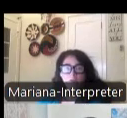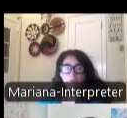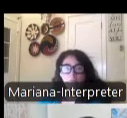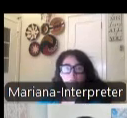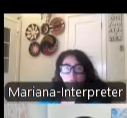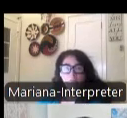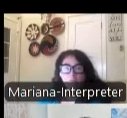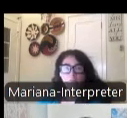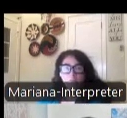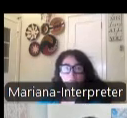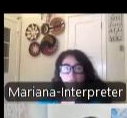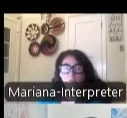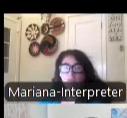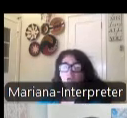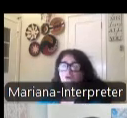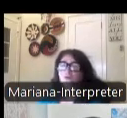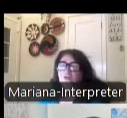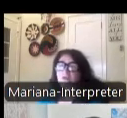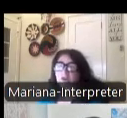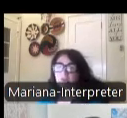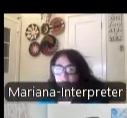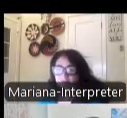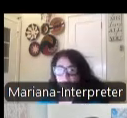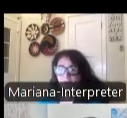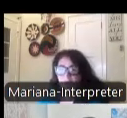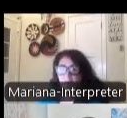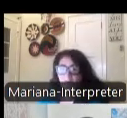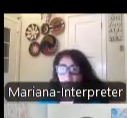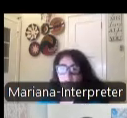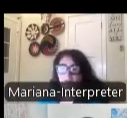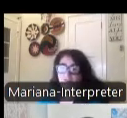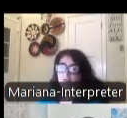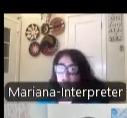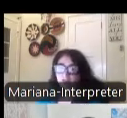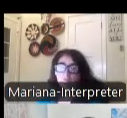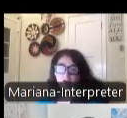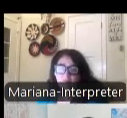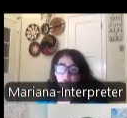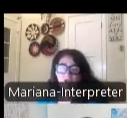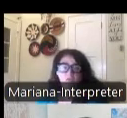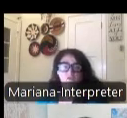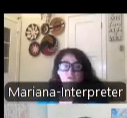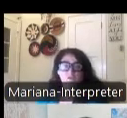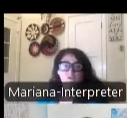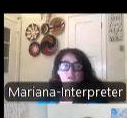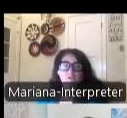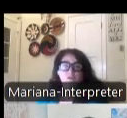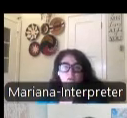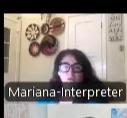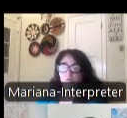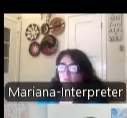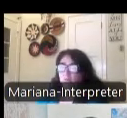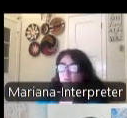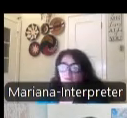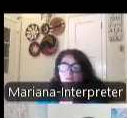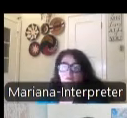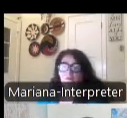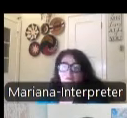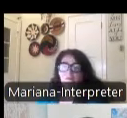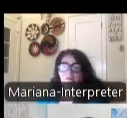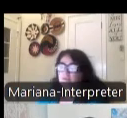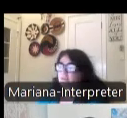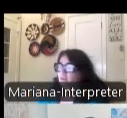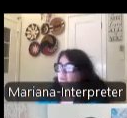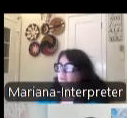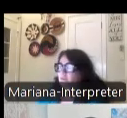a contingency planning scenario, if you will. So sort of an extreme flood scenario, a